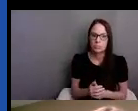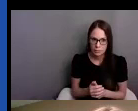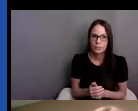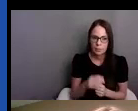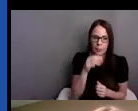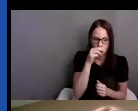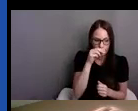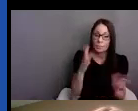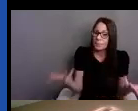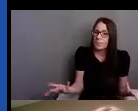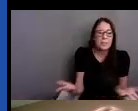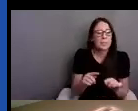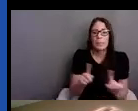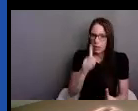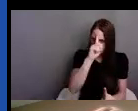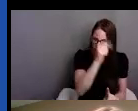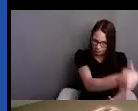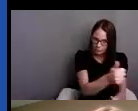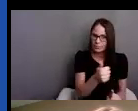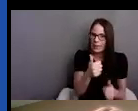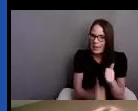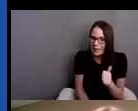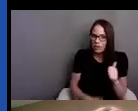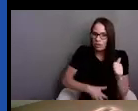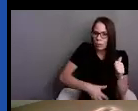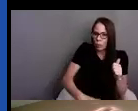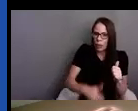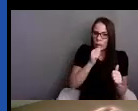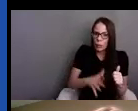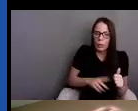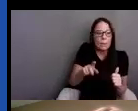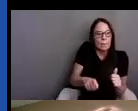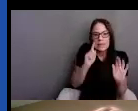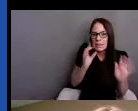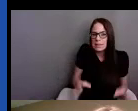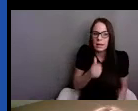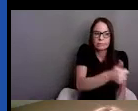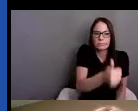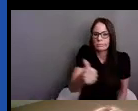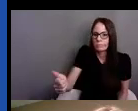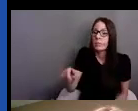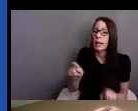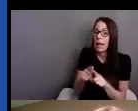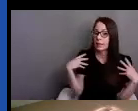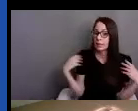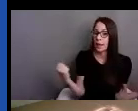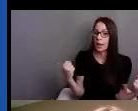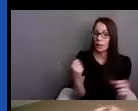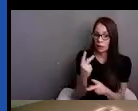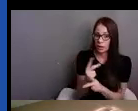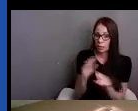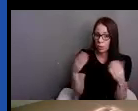a personal decision that each pregnant woman has to make for themselves. And as healthcare providers, we really want to support